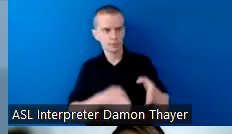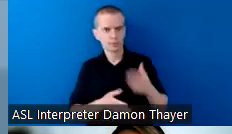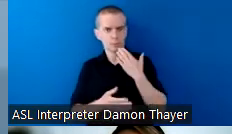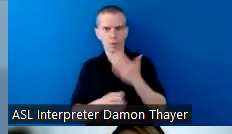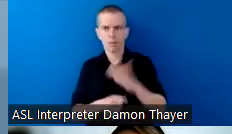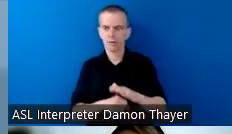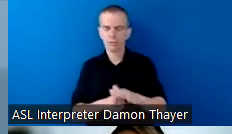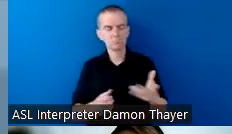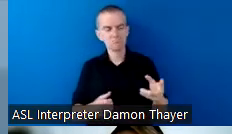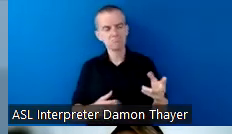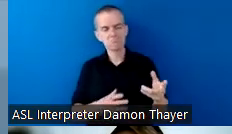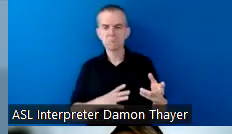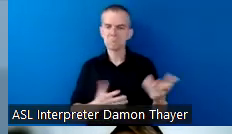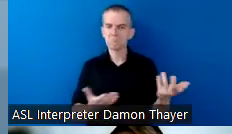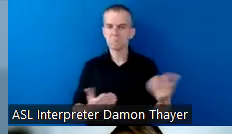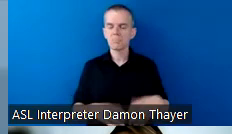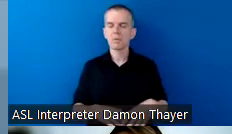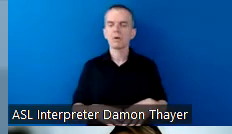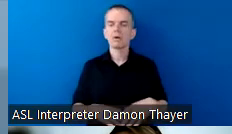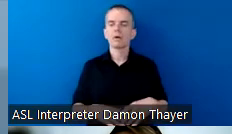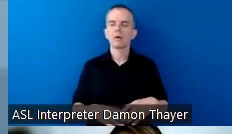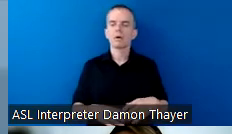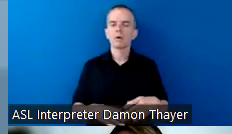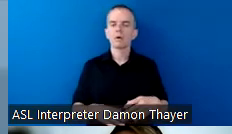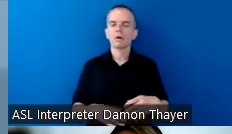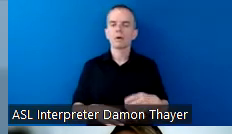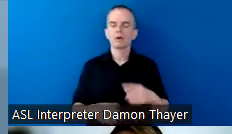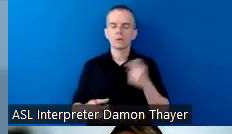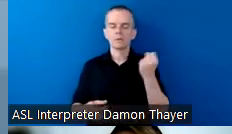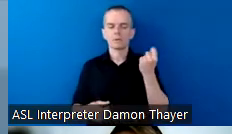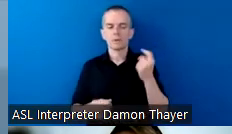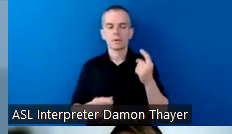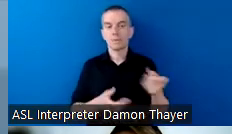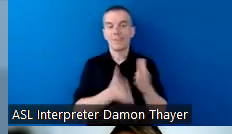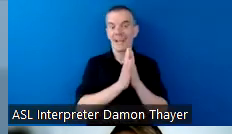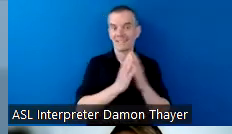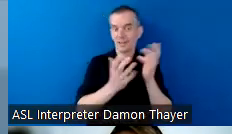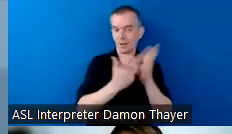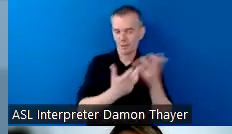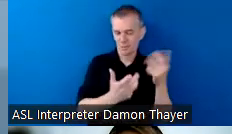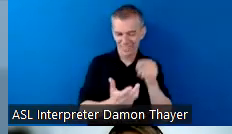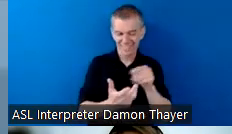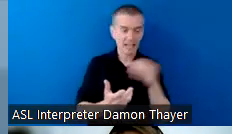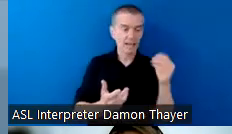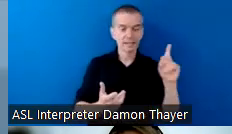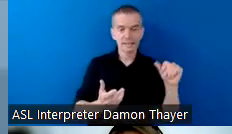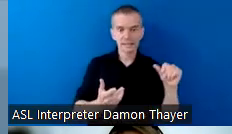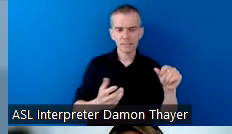request. You do need to see a link between the disability and the accommodation.